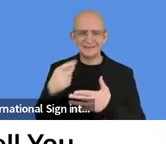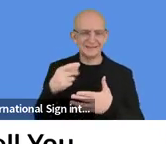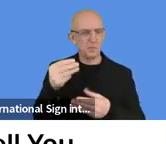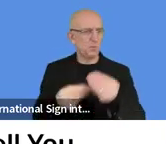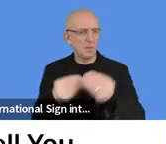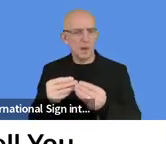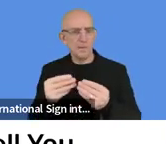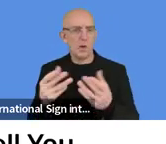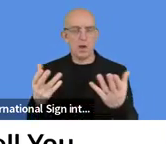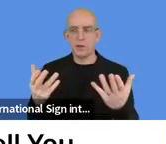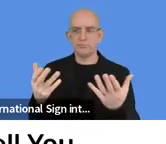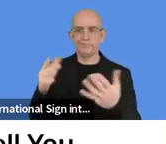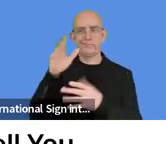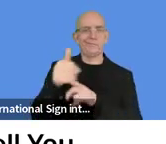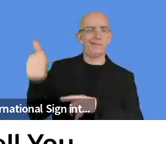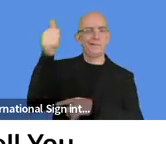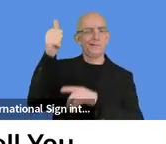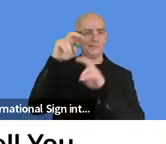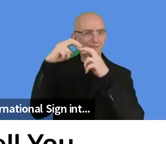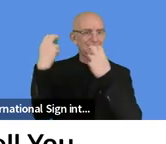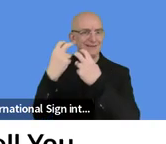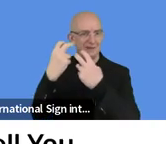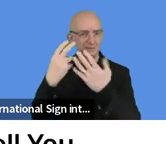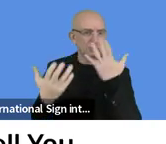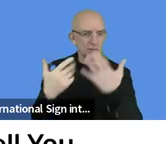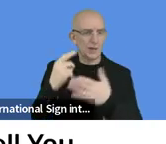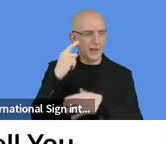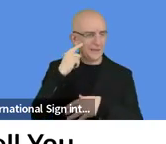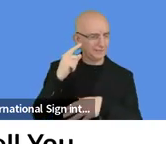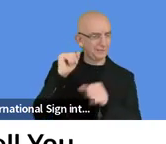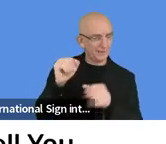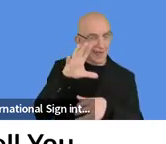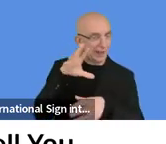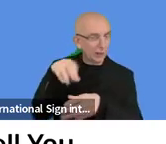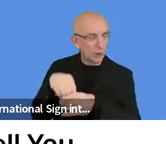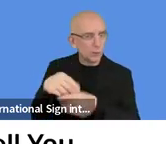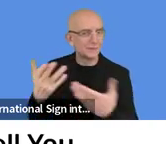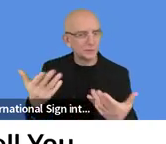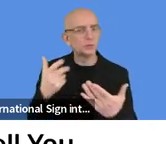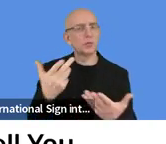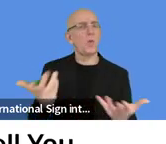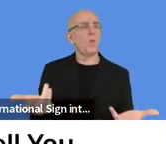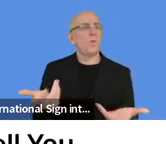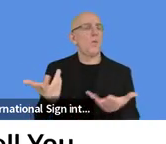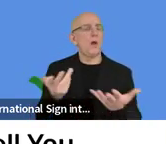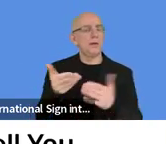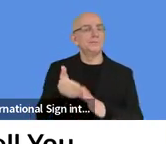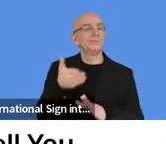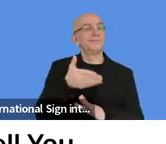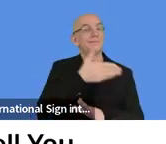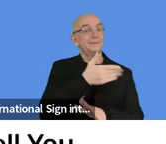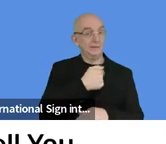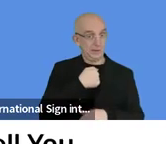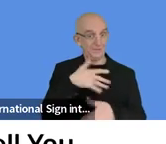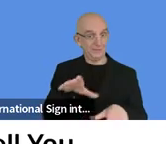day workshop and it changed their perspective on inclusion. And they say, well, they might say, oh, no, no, that wouldn't work. Our executives would never sit